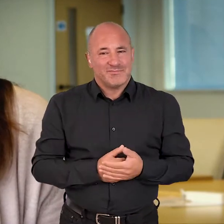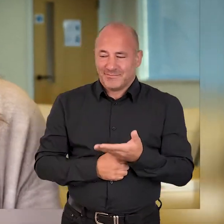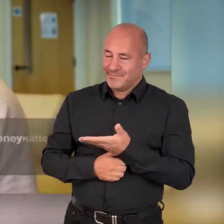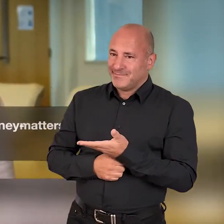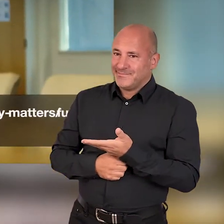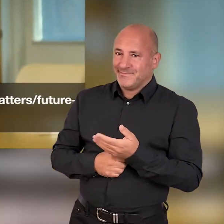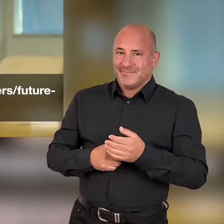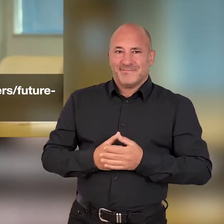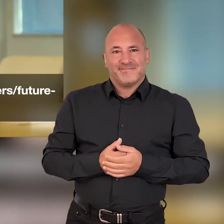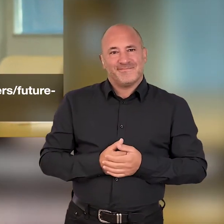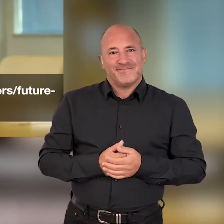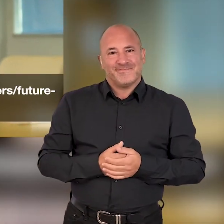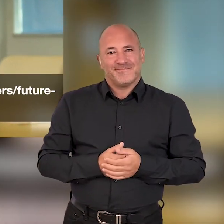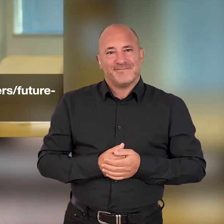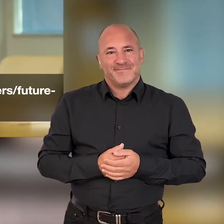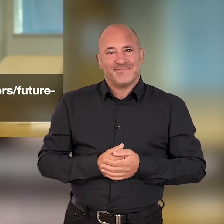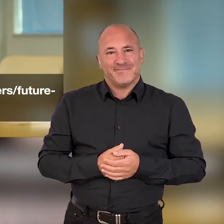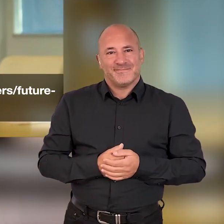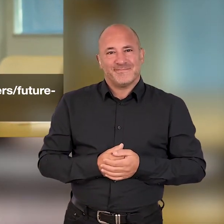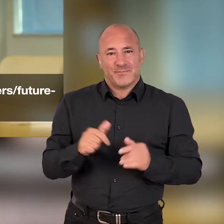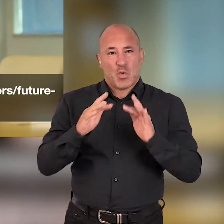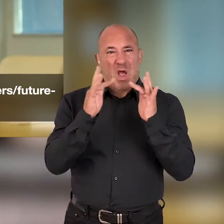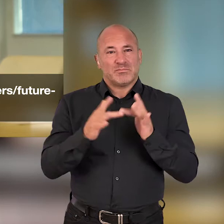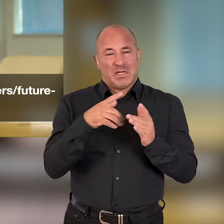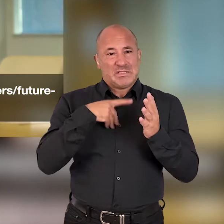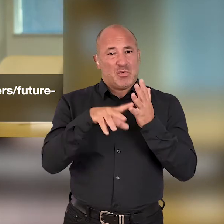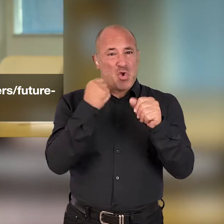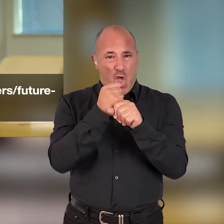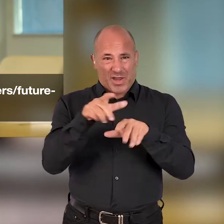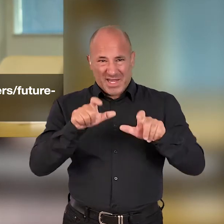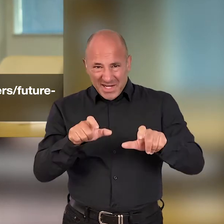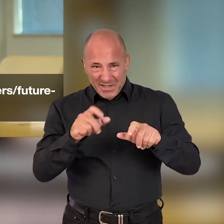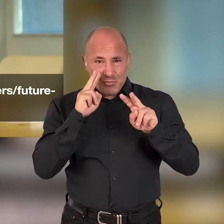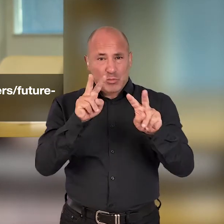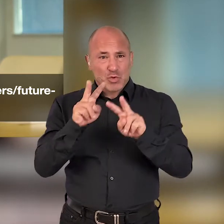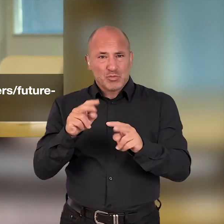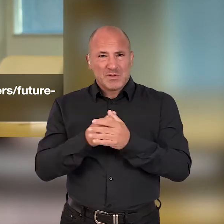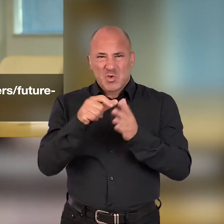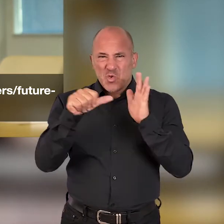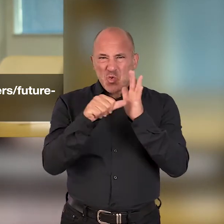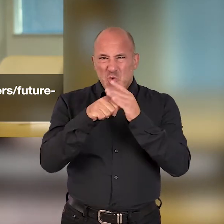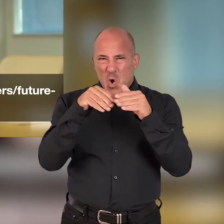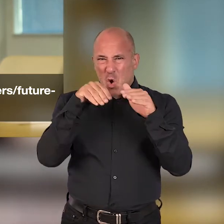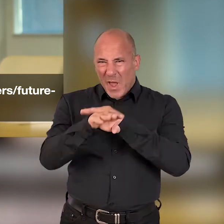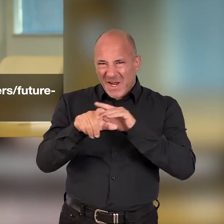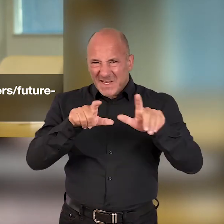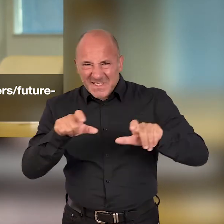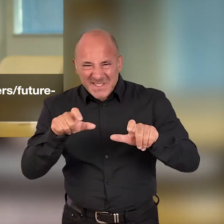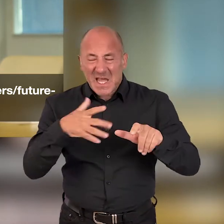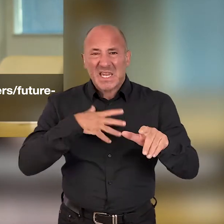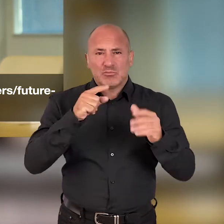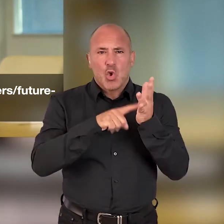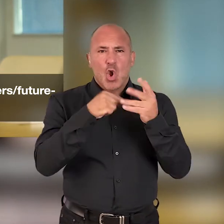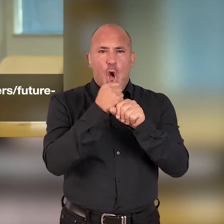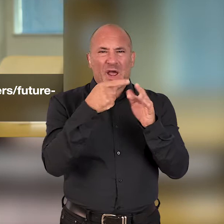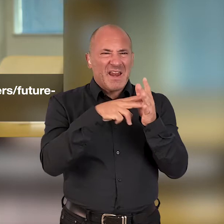the website. You will need to log into the website to view these recorded sessions. If you have any difficulty logging in, or if you